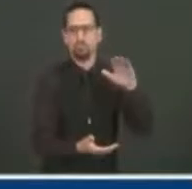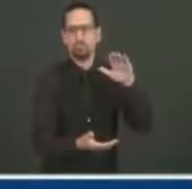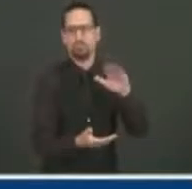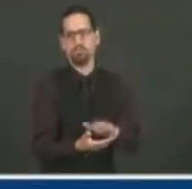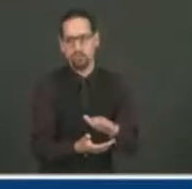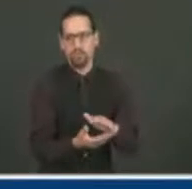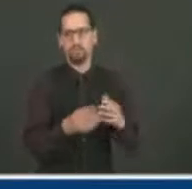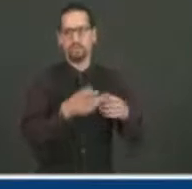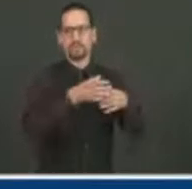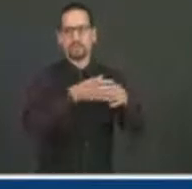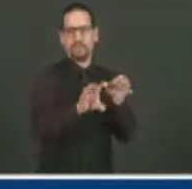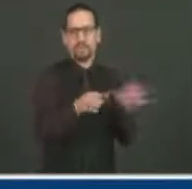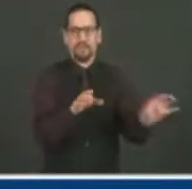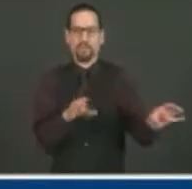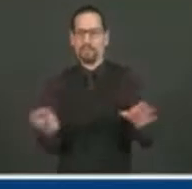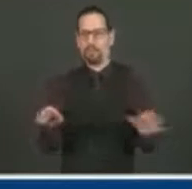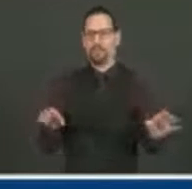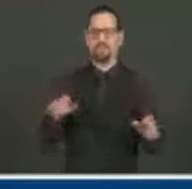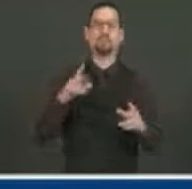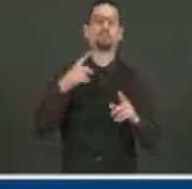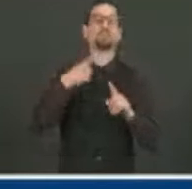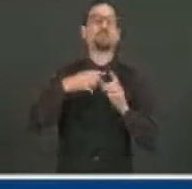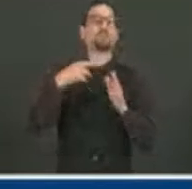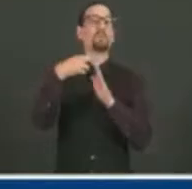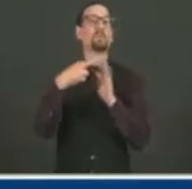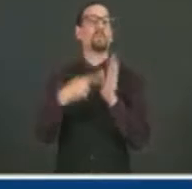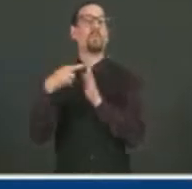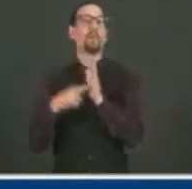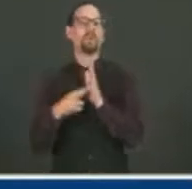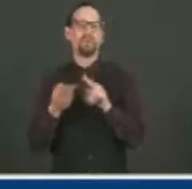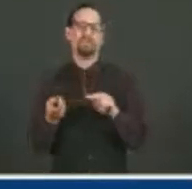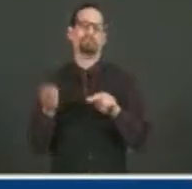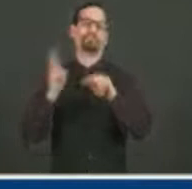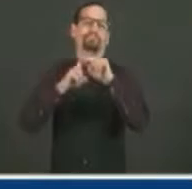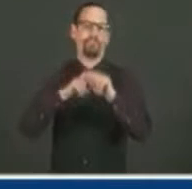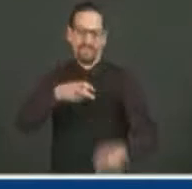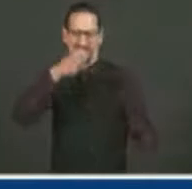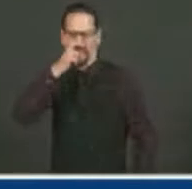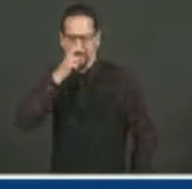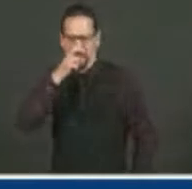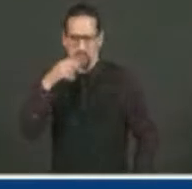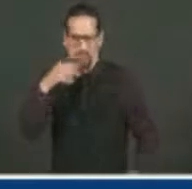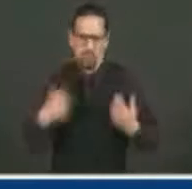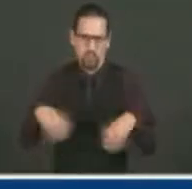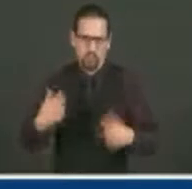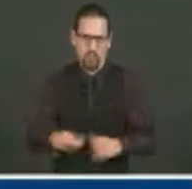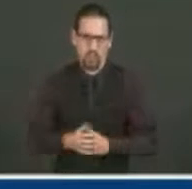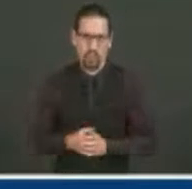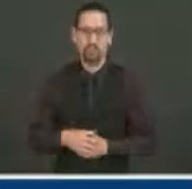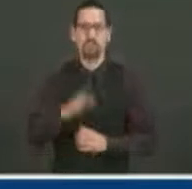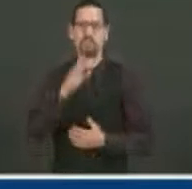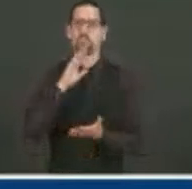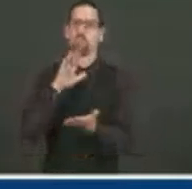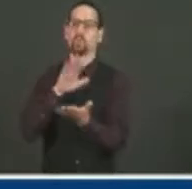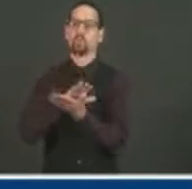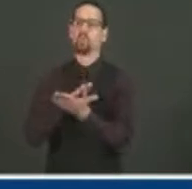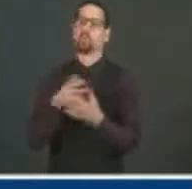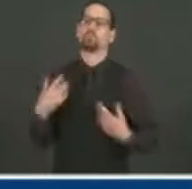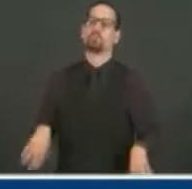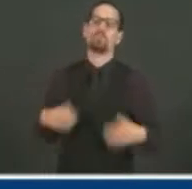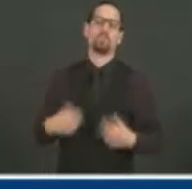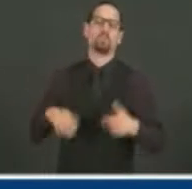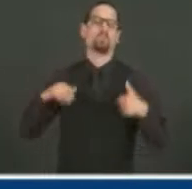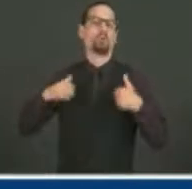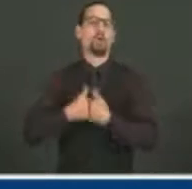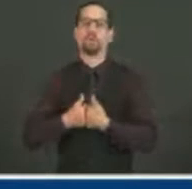One of the unique challenges with schools, of course, is that they have so many different settings and type of interactions. It's very difficult. And so